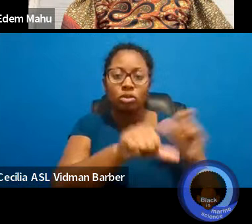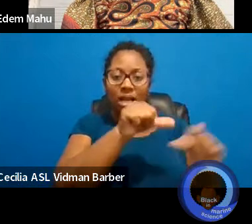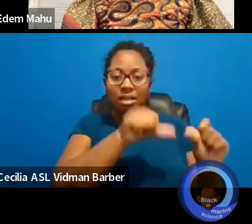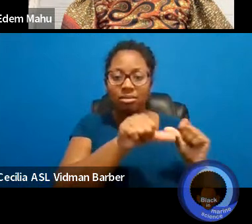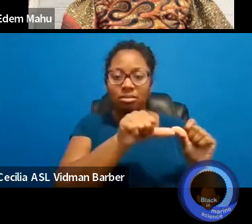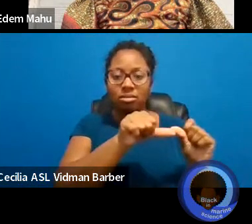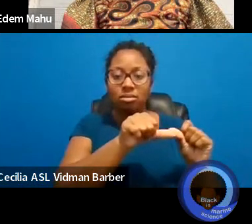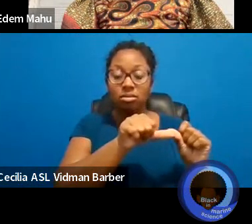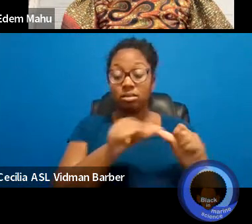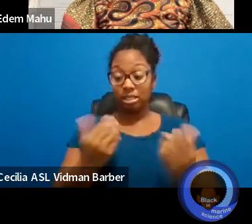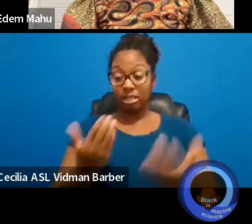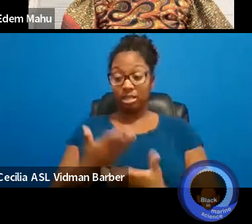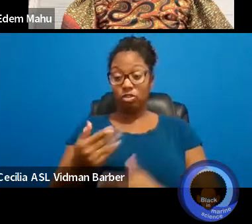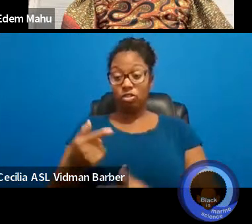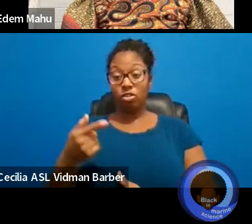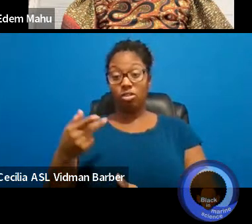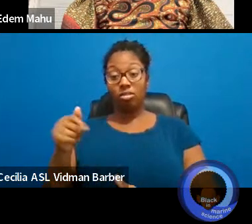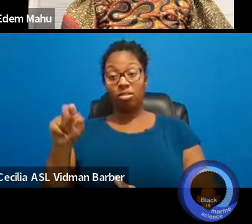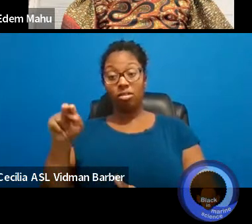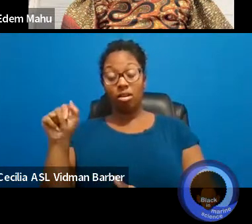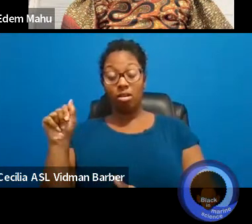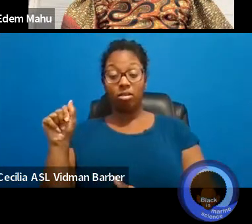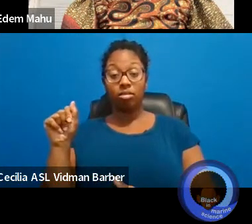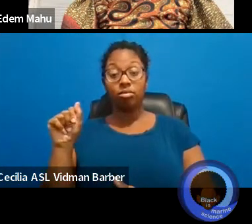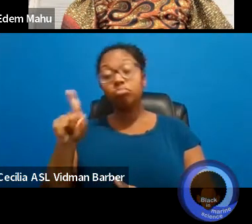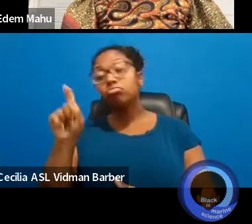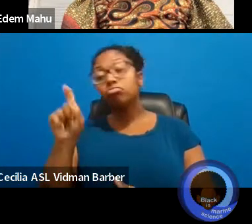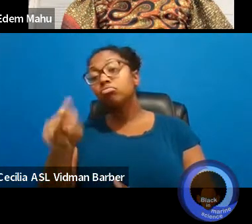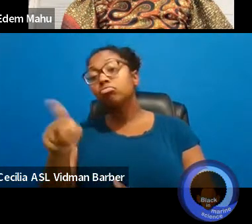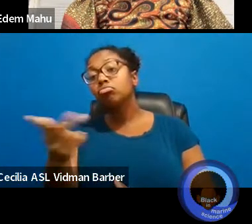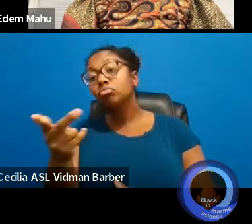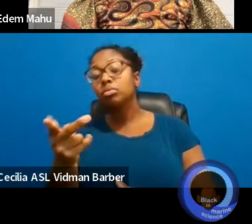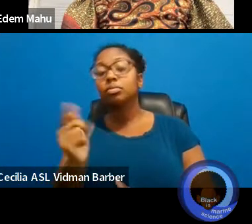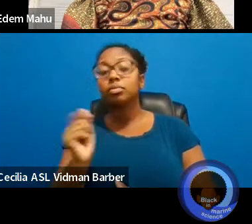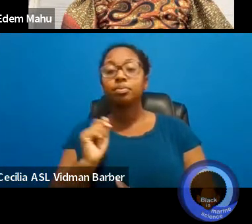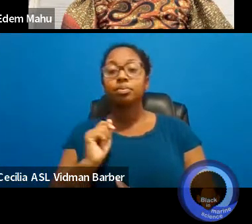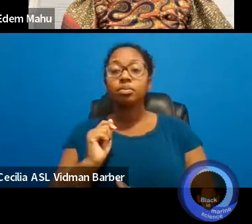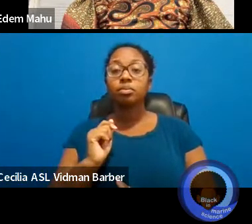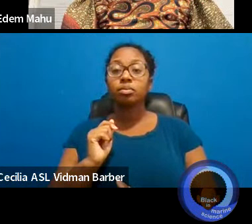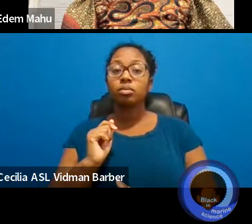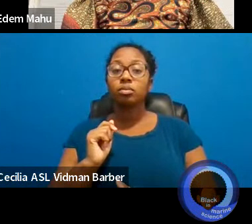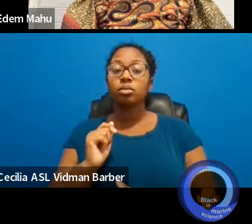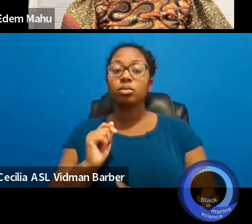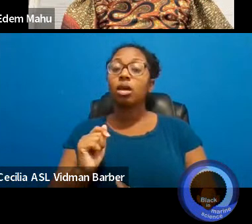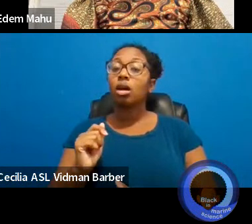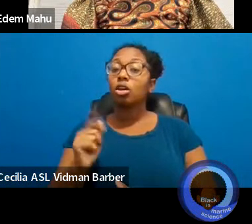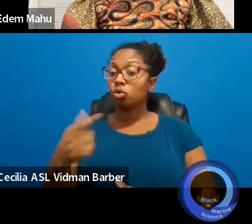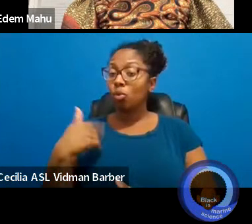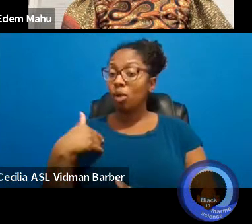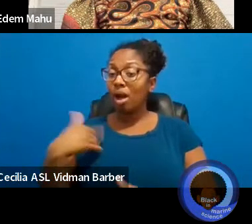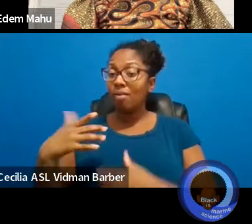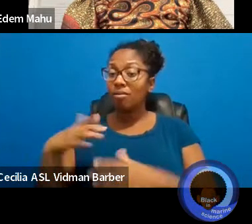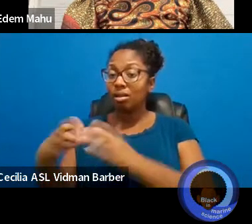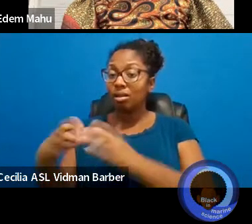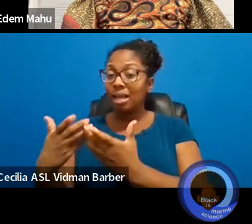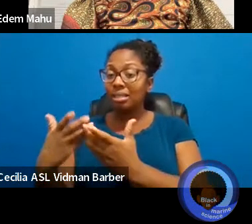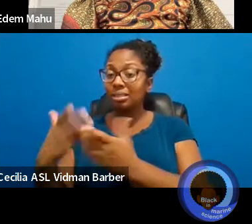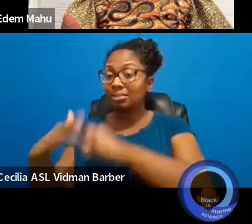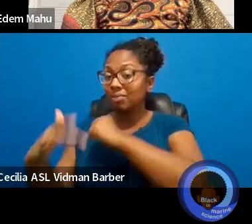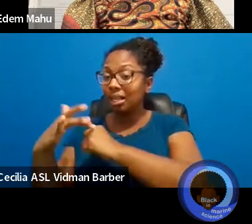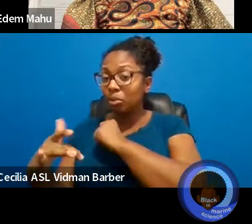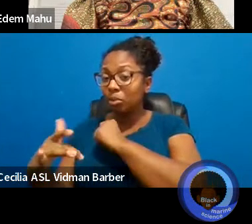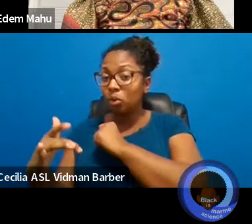in Ghana, this is a question for my Ghanaians. Are there courses available not just for Nkrumah